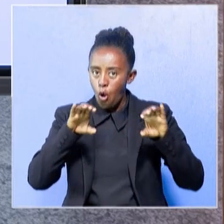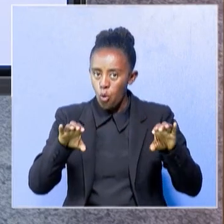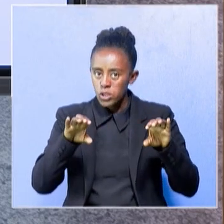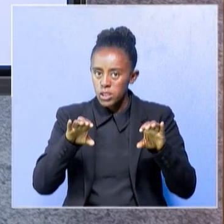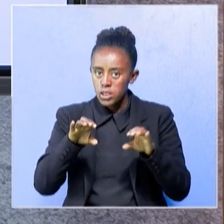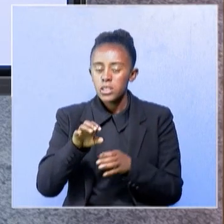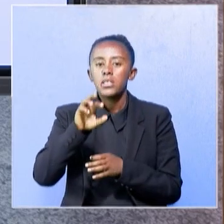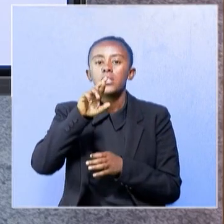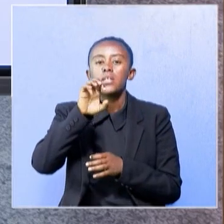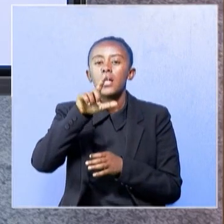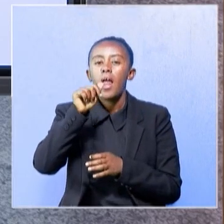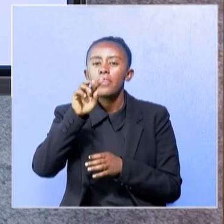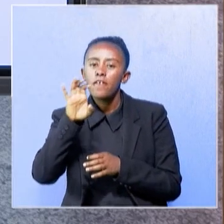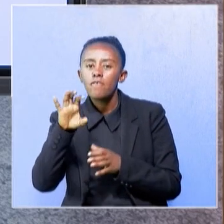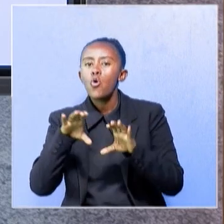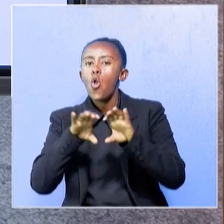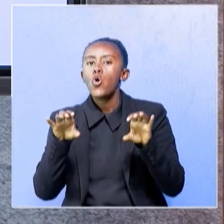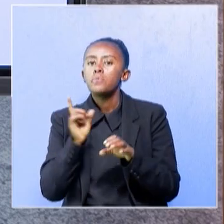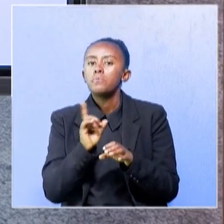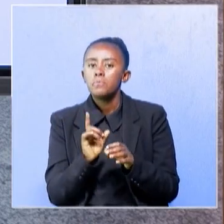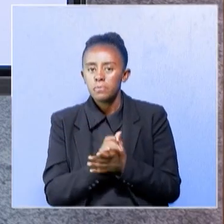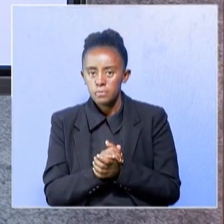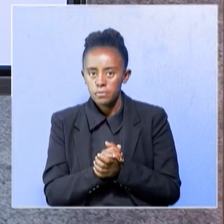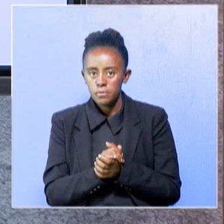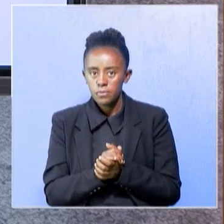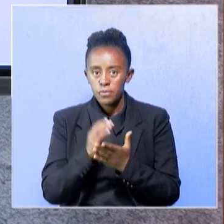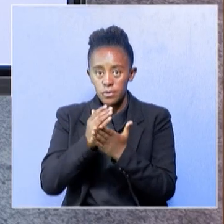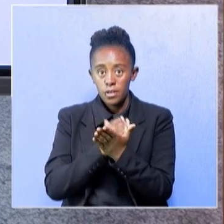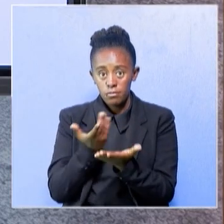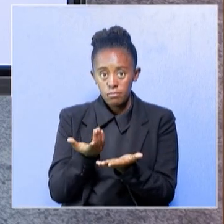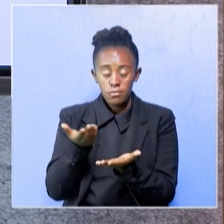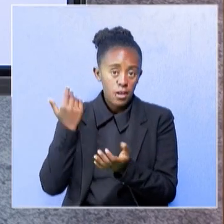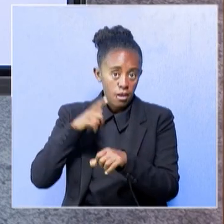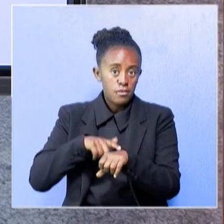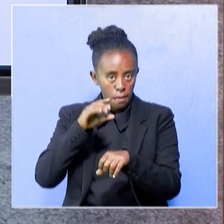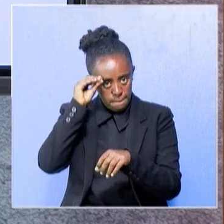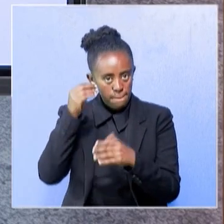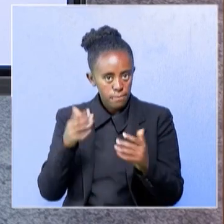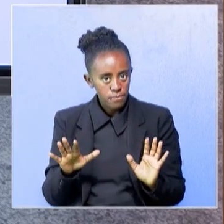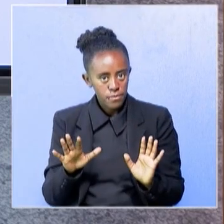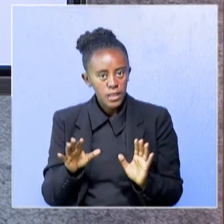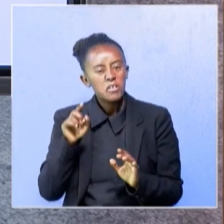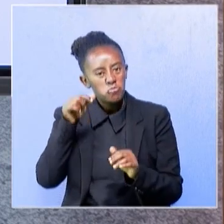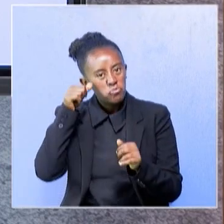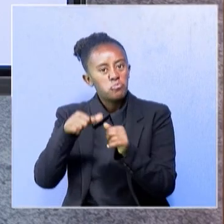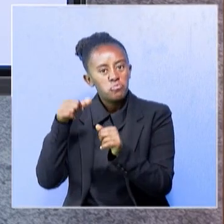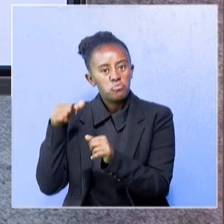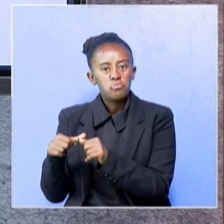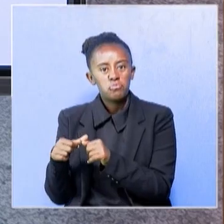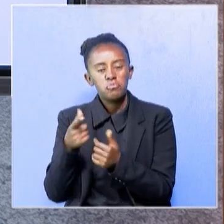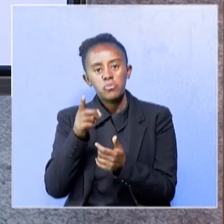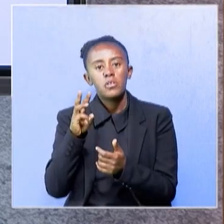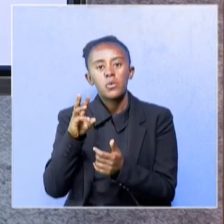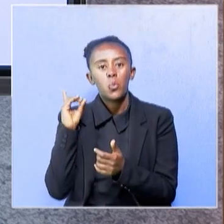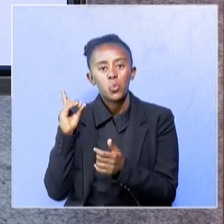that, relative clauses? That was a lesson that we learned last time. To remind you some pointers, I would like